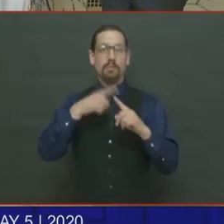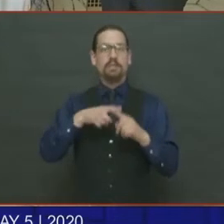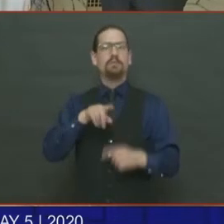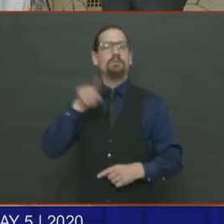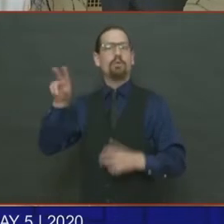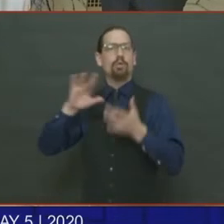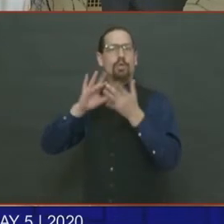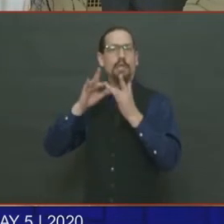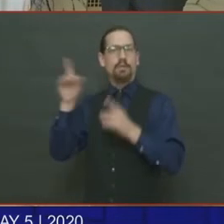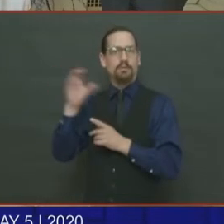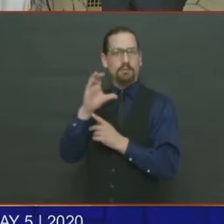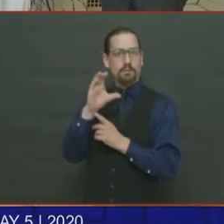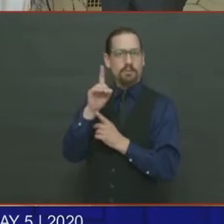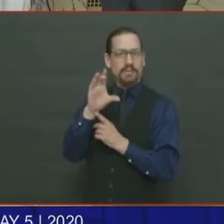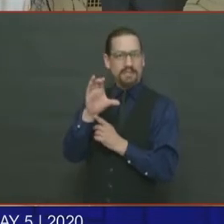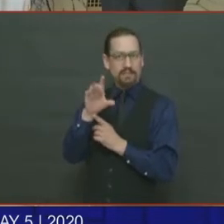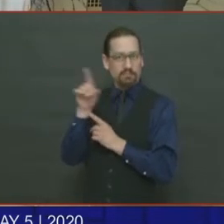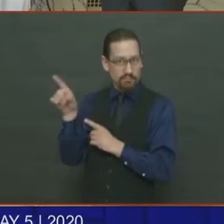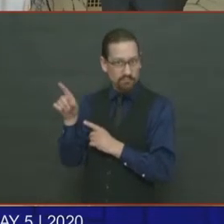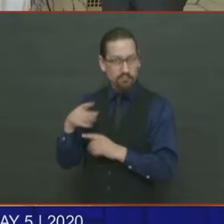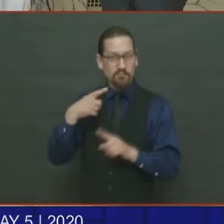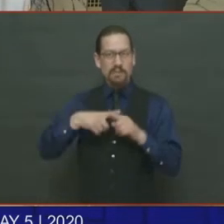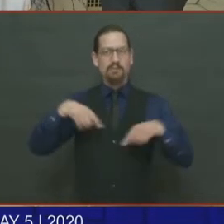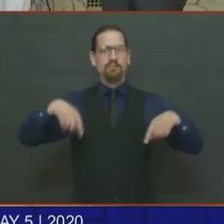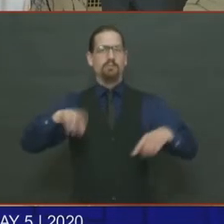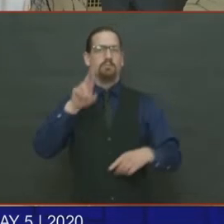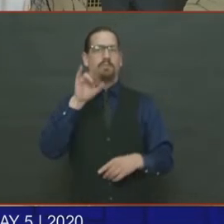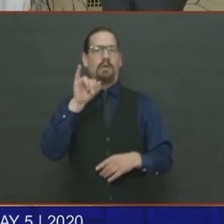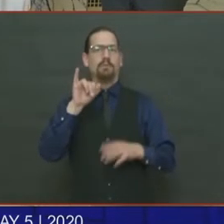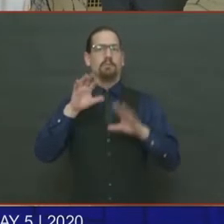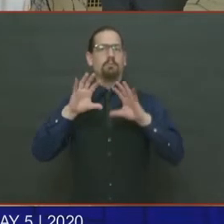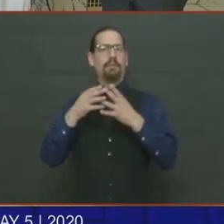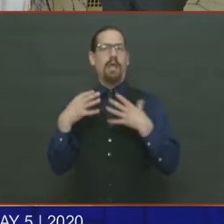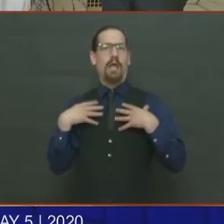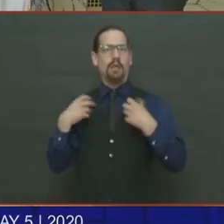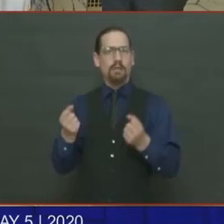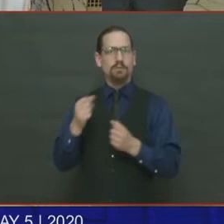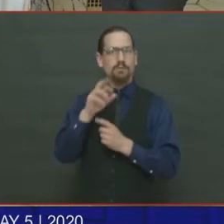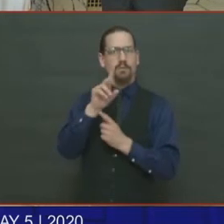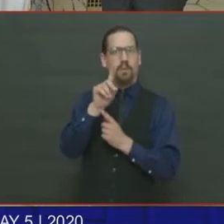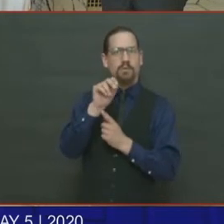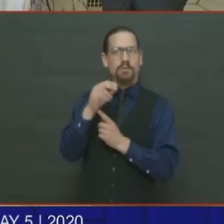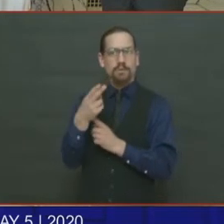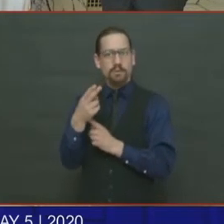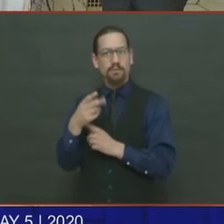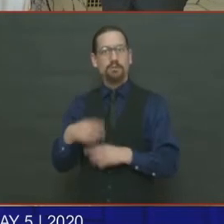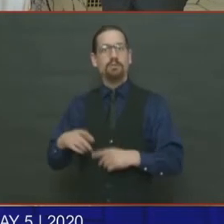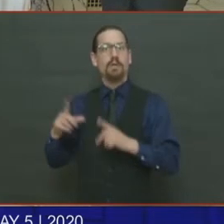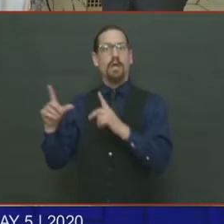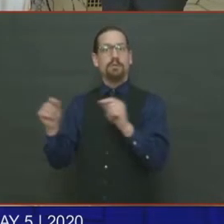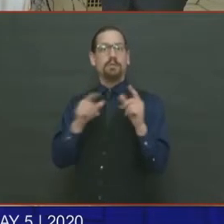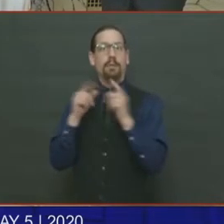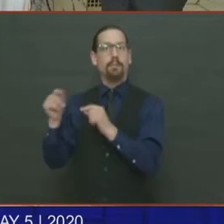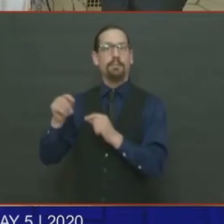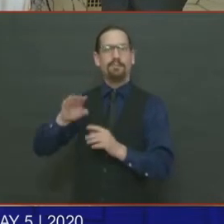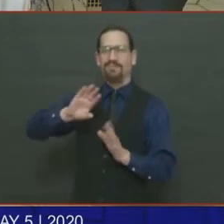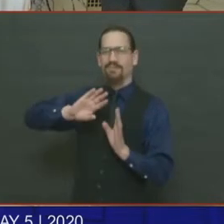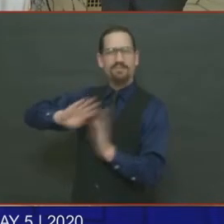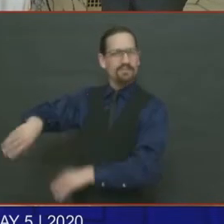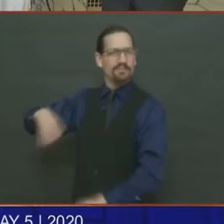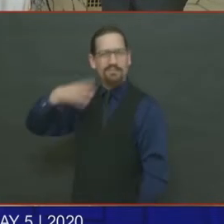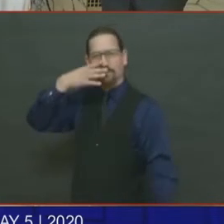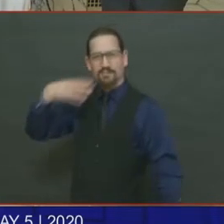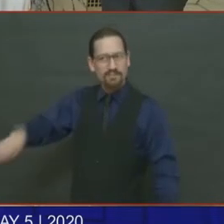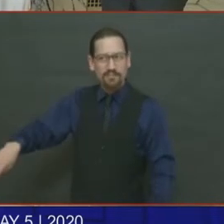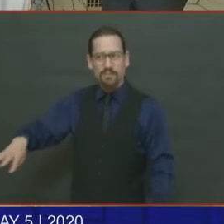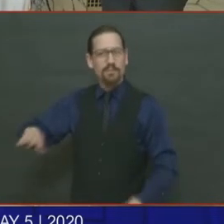official sources to try to get your information versus all the stuff that might be flying around on social media. Having